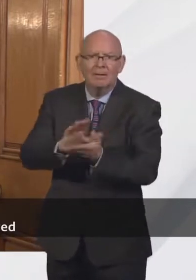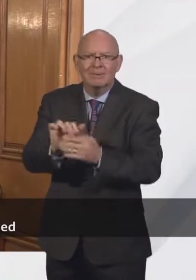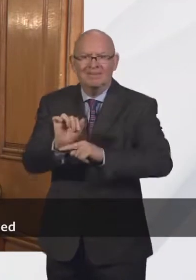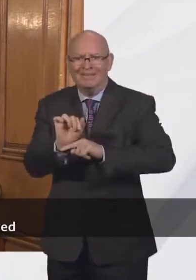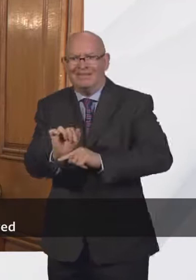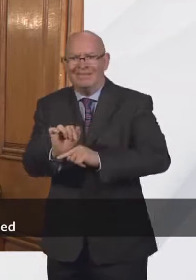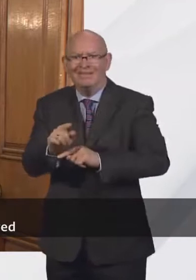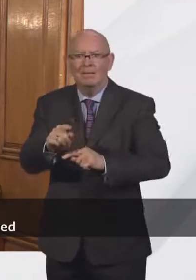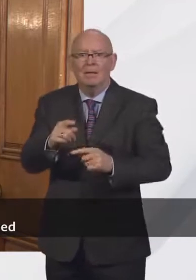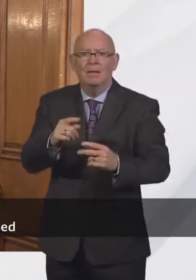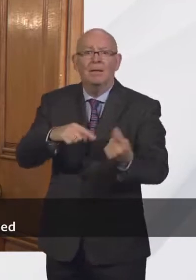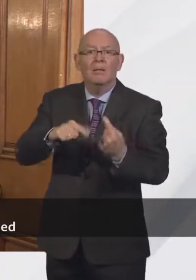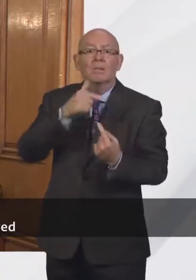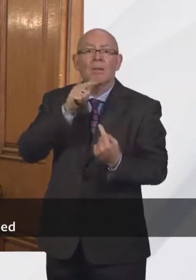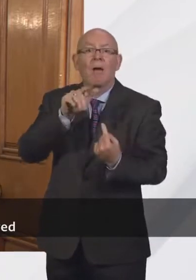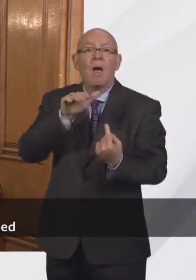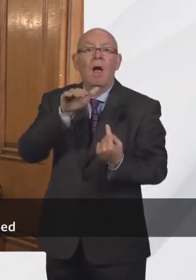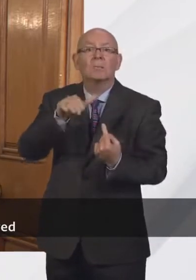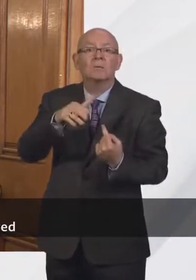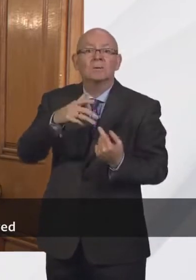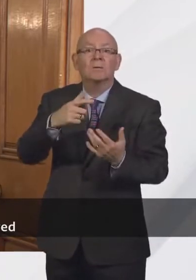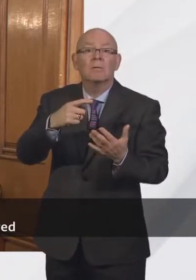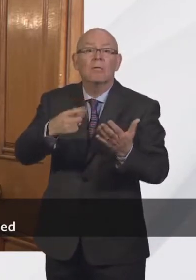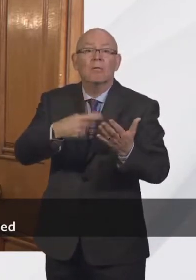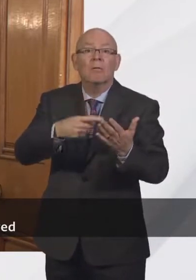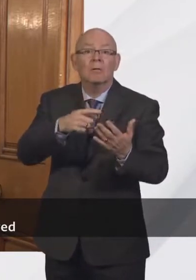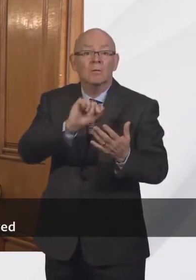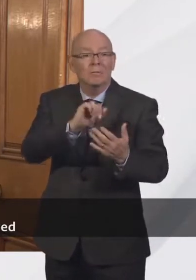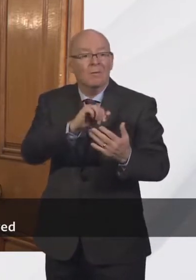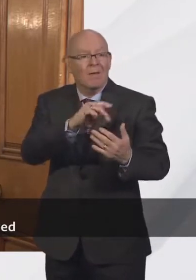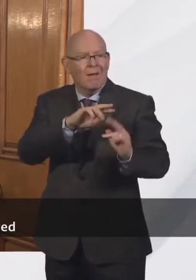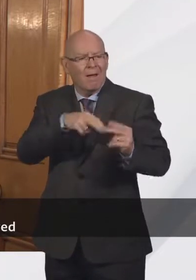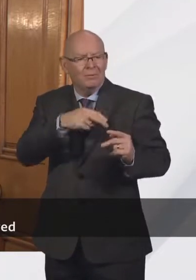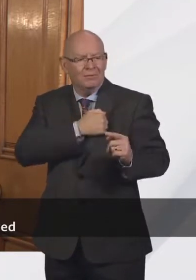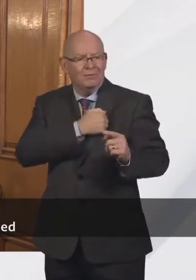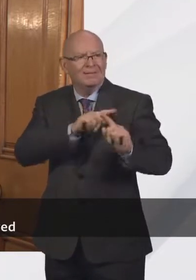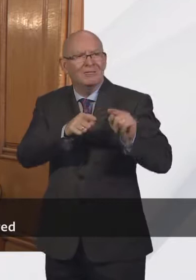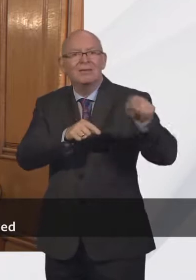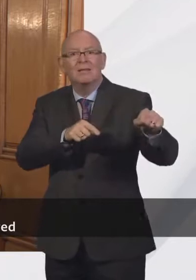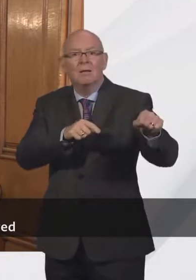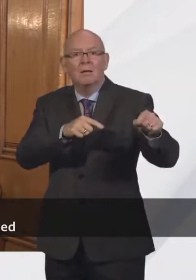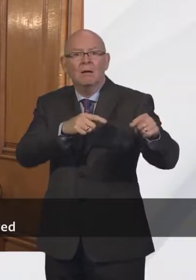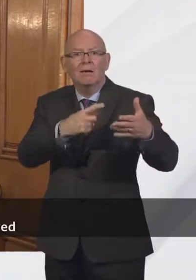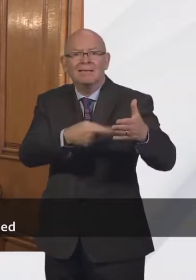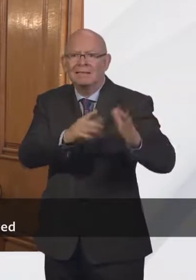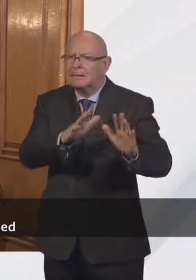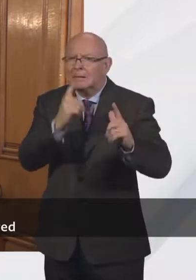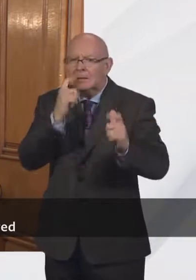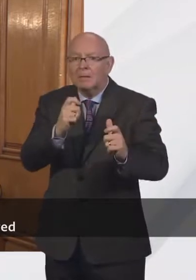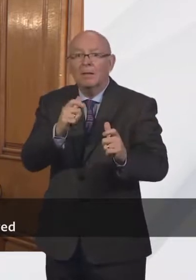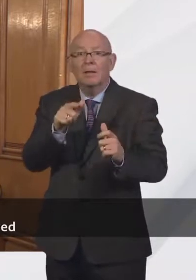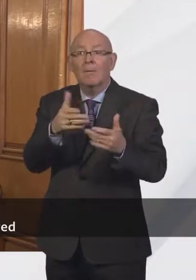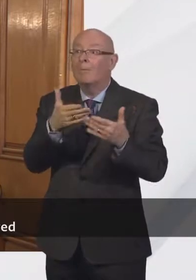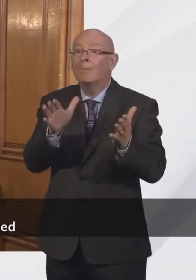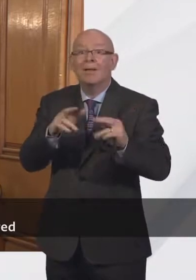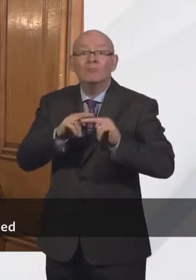understands. We are setting out COVID-secure guidance to help businesses to take the measures